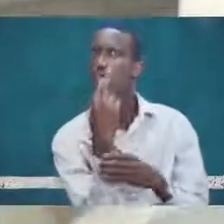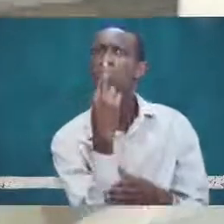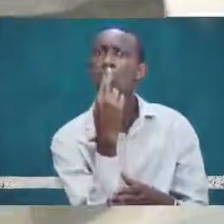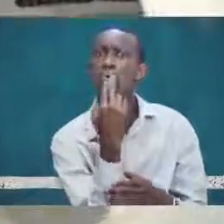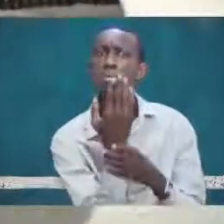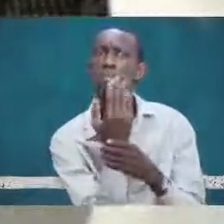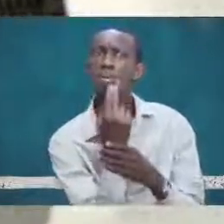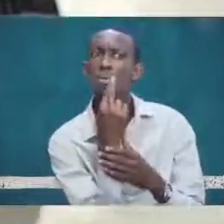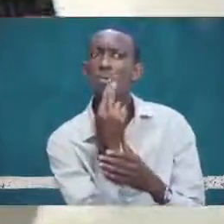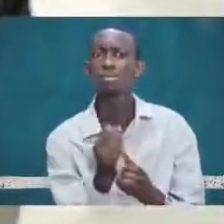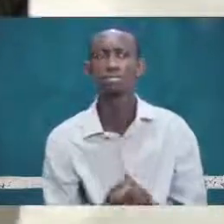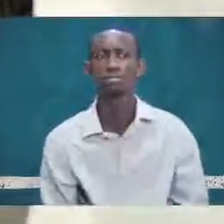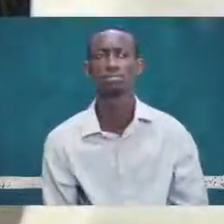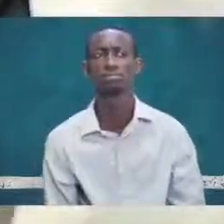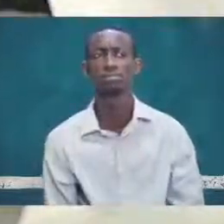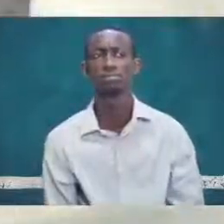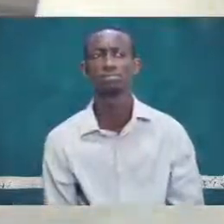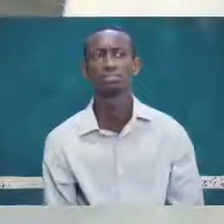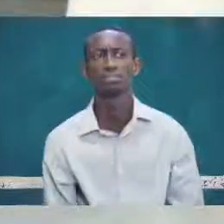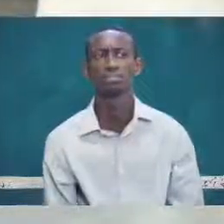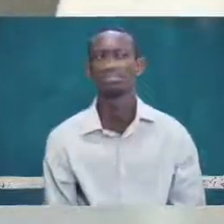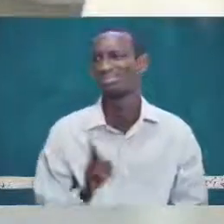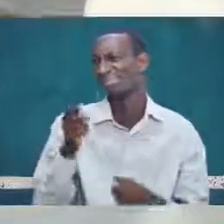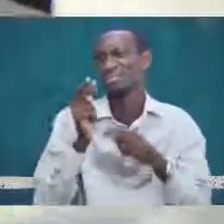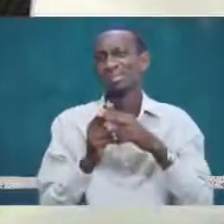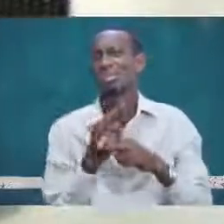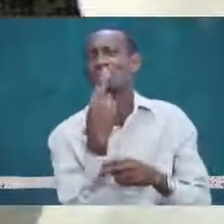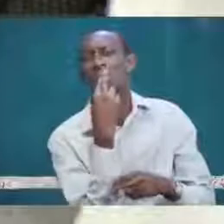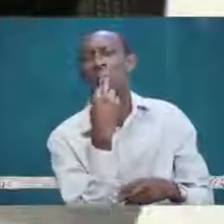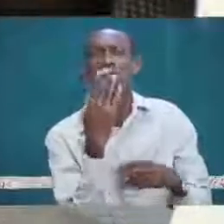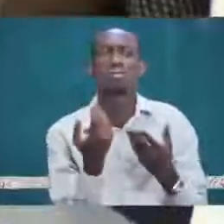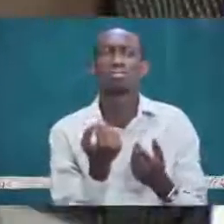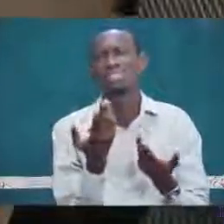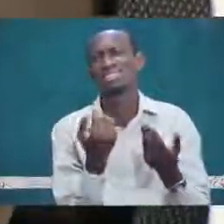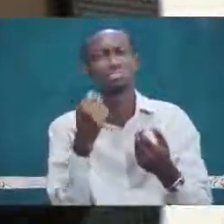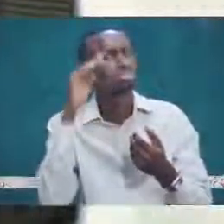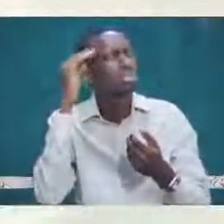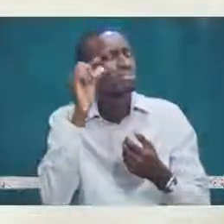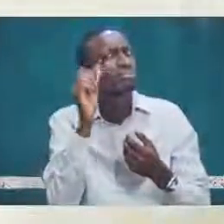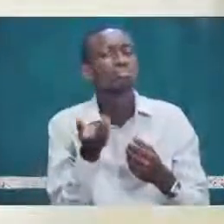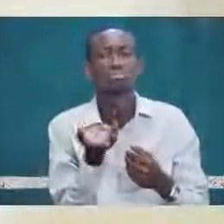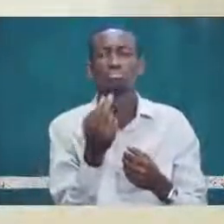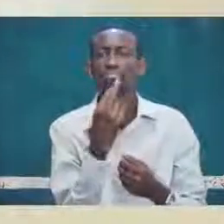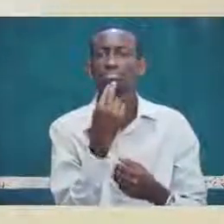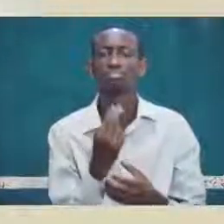red litmus paper. We call it red, but it is pink.